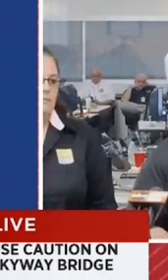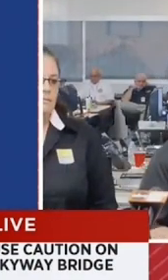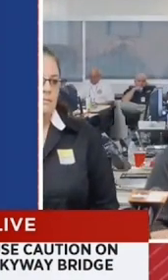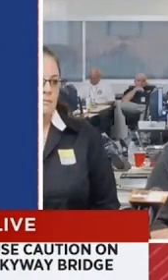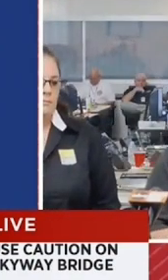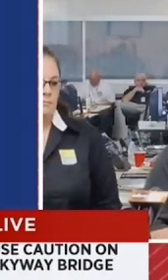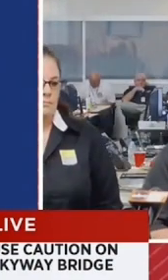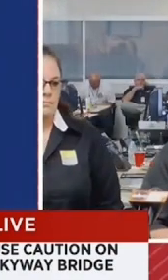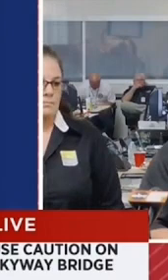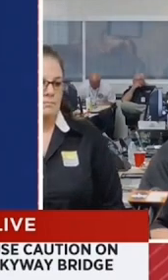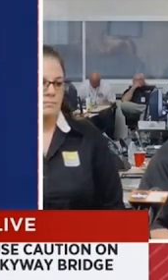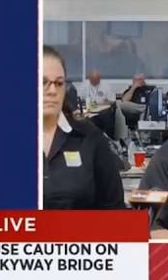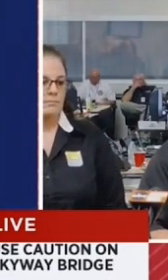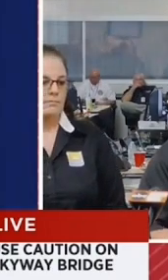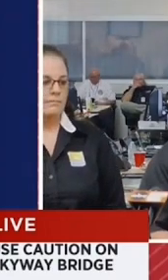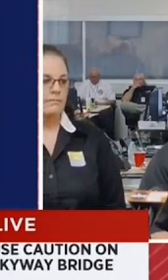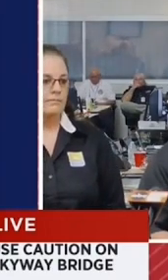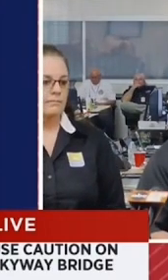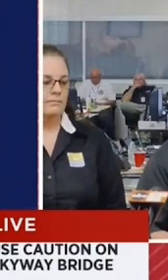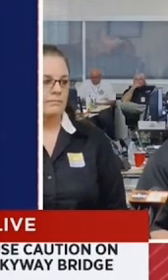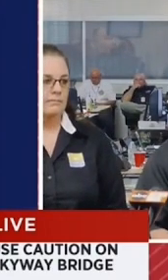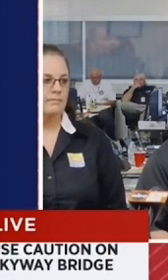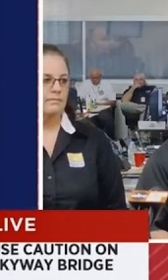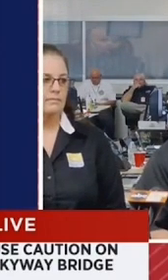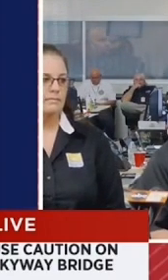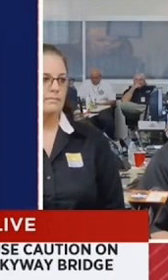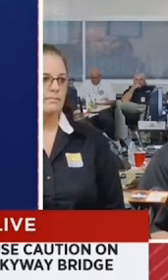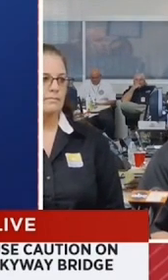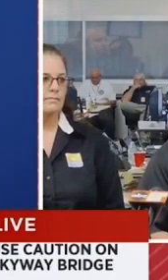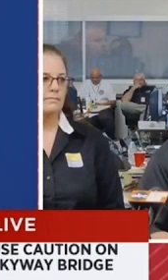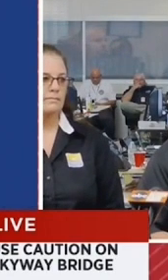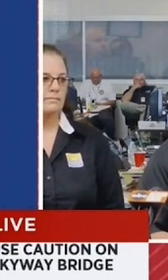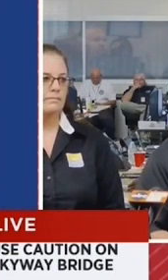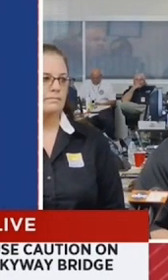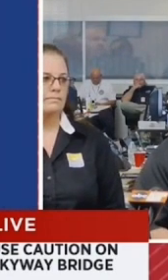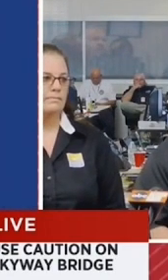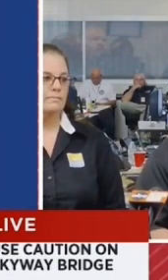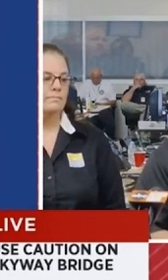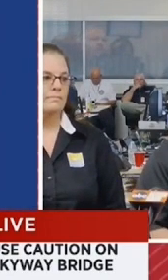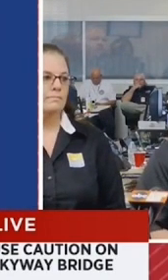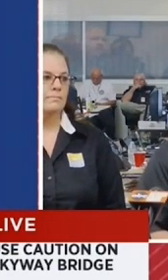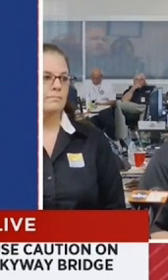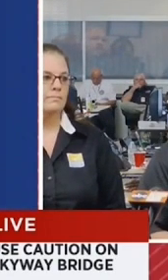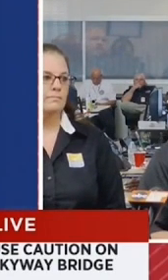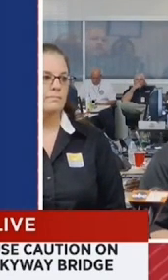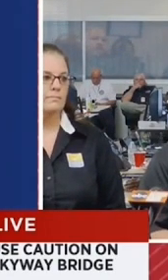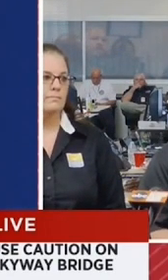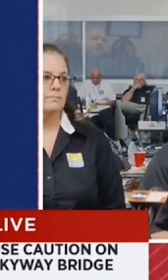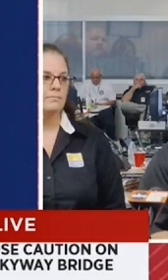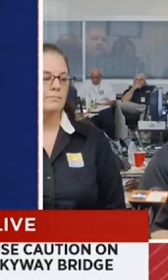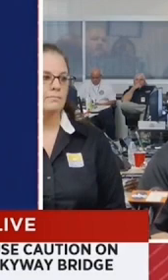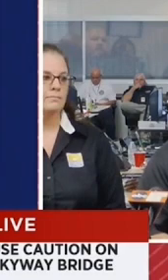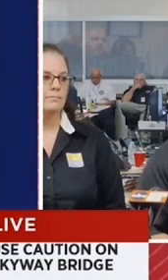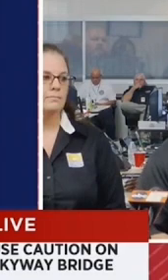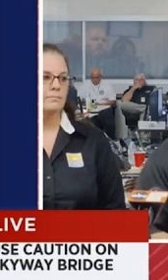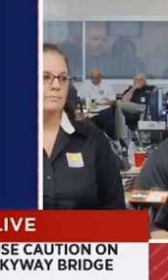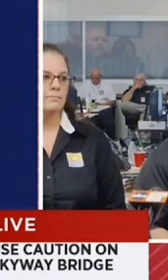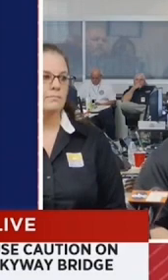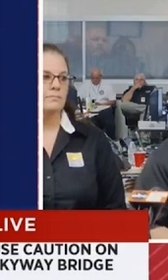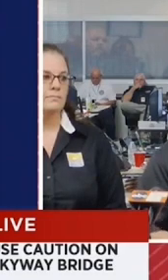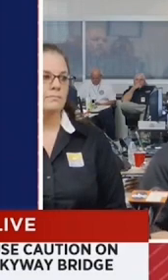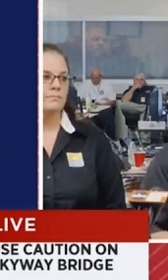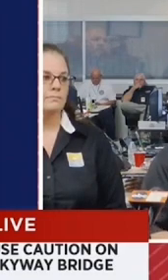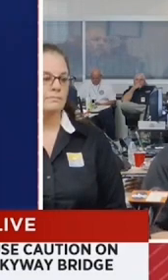to emphasize, we are looking at 6 to 9 feet of storm surge above ground level. That is catastrophic. That